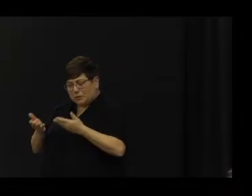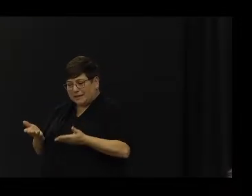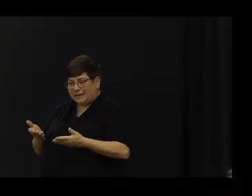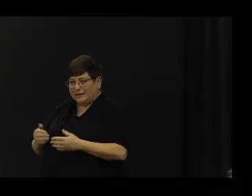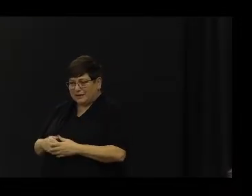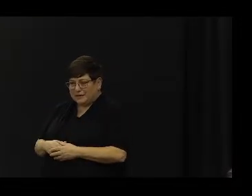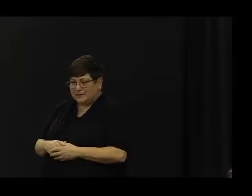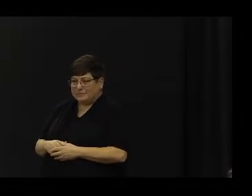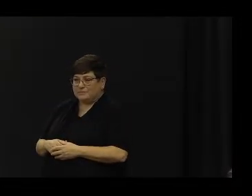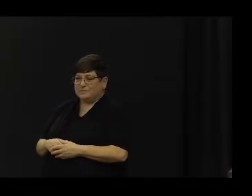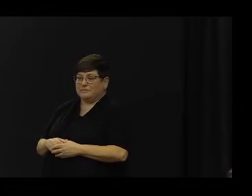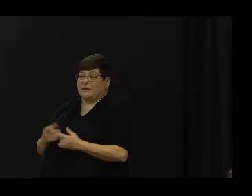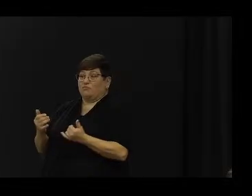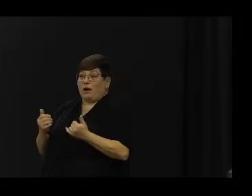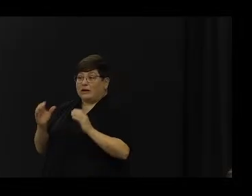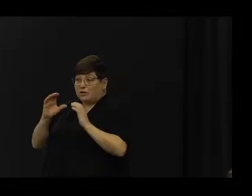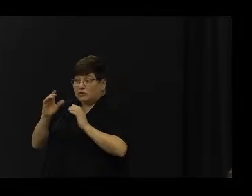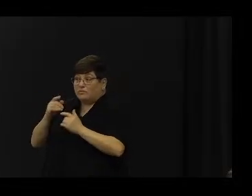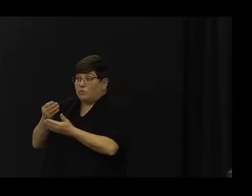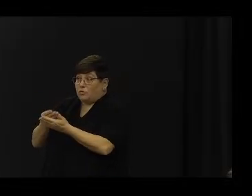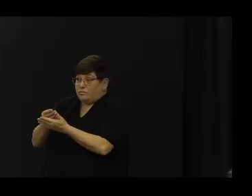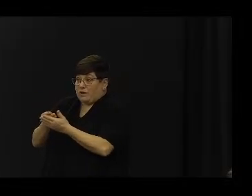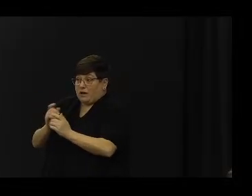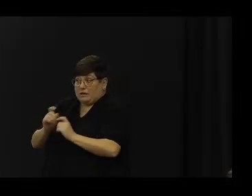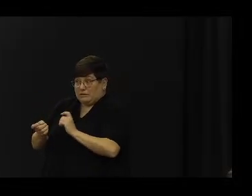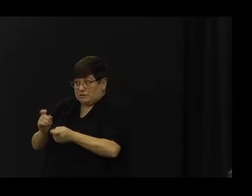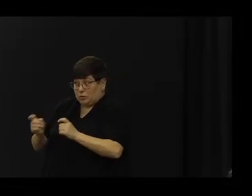They are seeking fundraising.